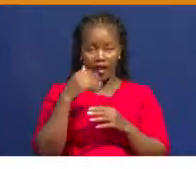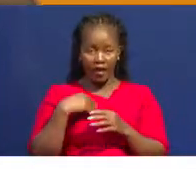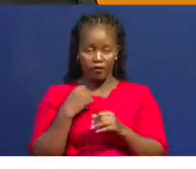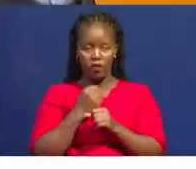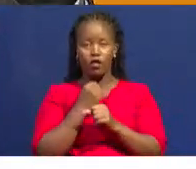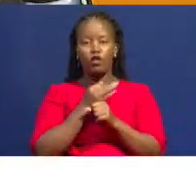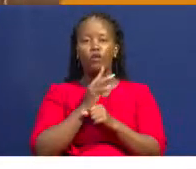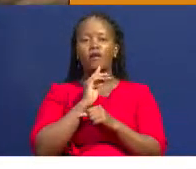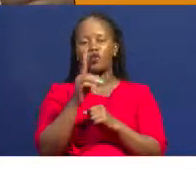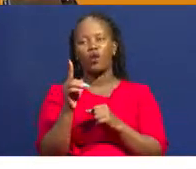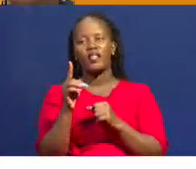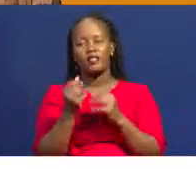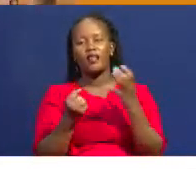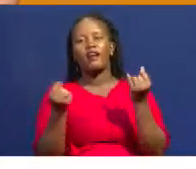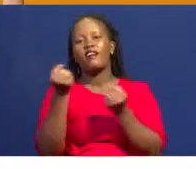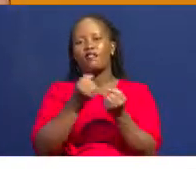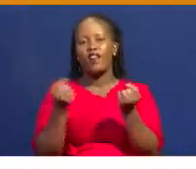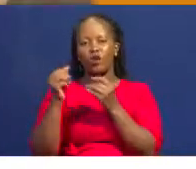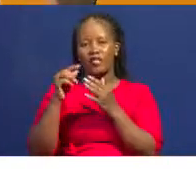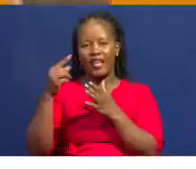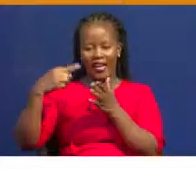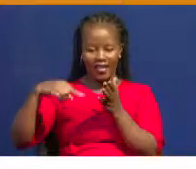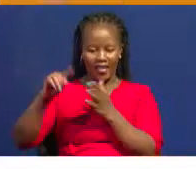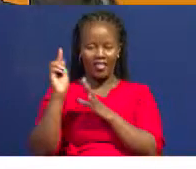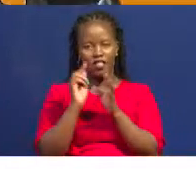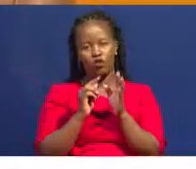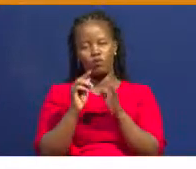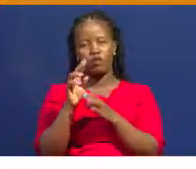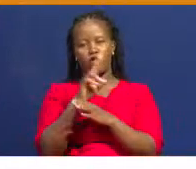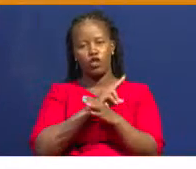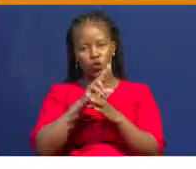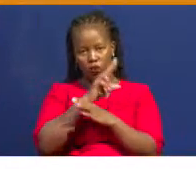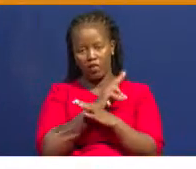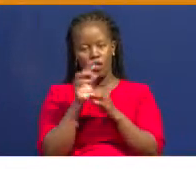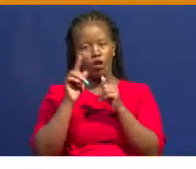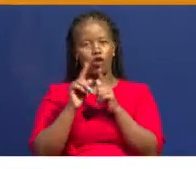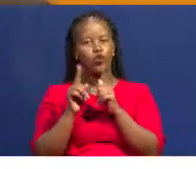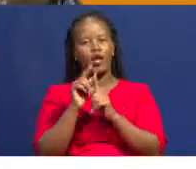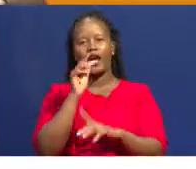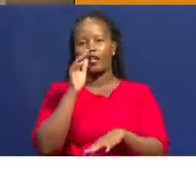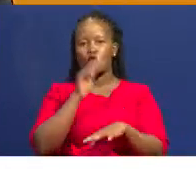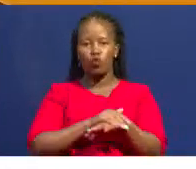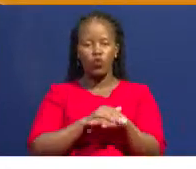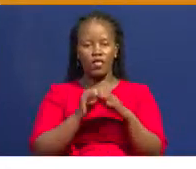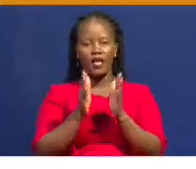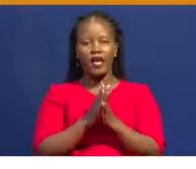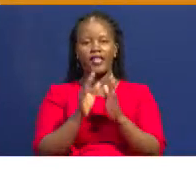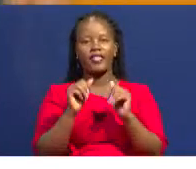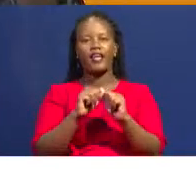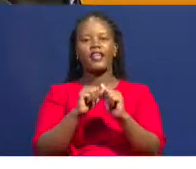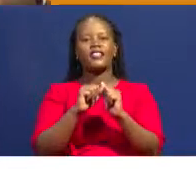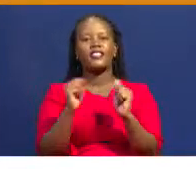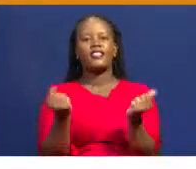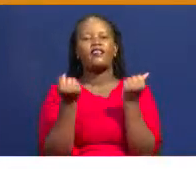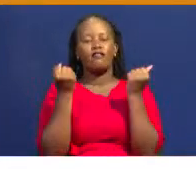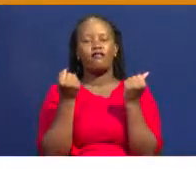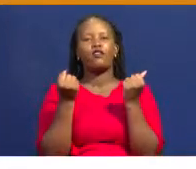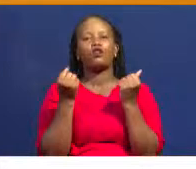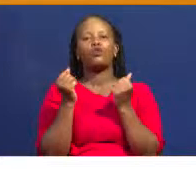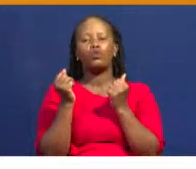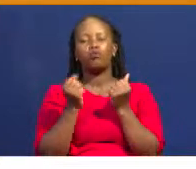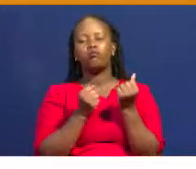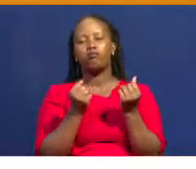roadworthy. That means the vehicles are fit and safe to